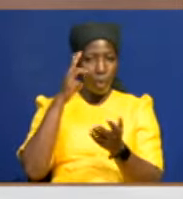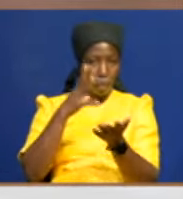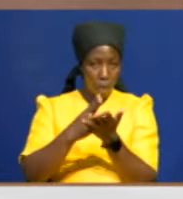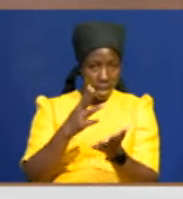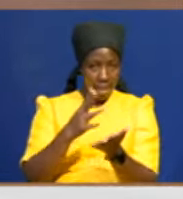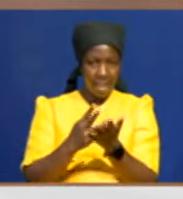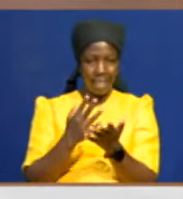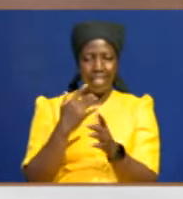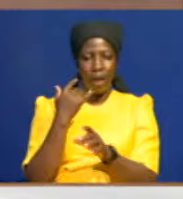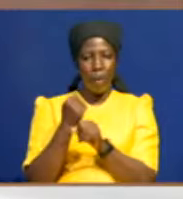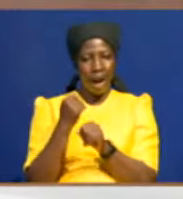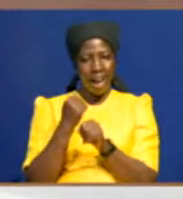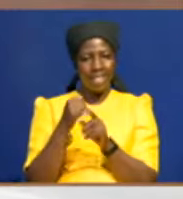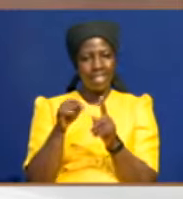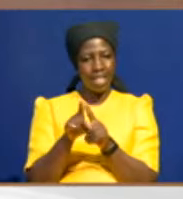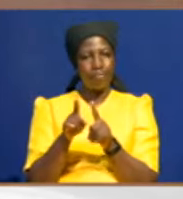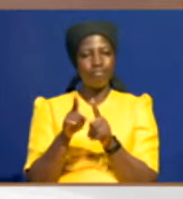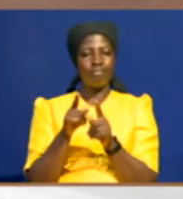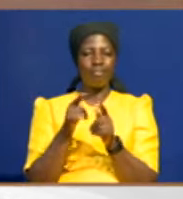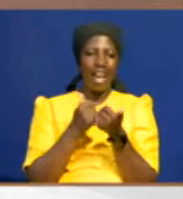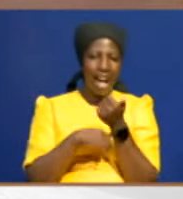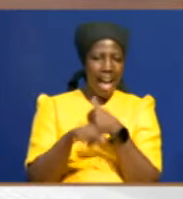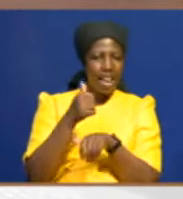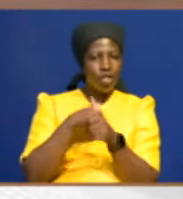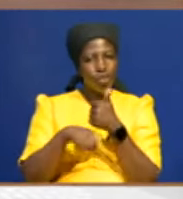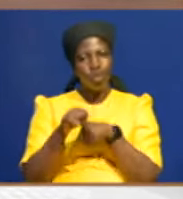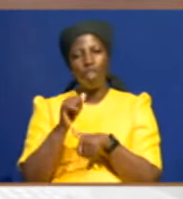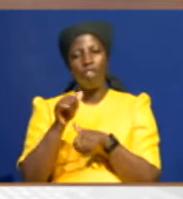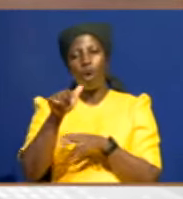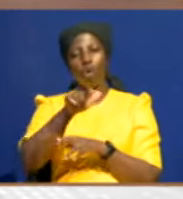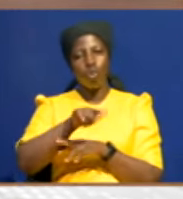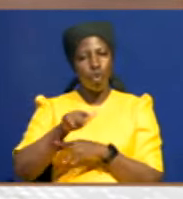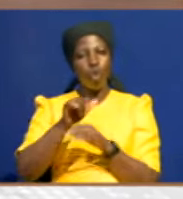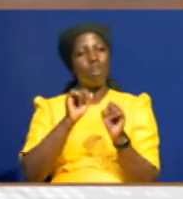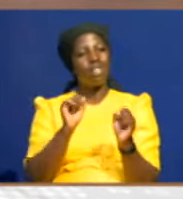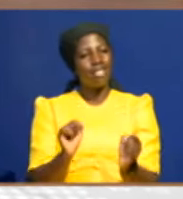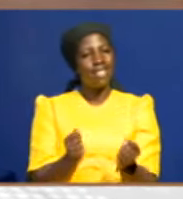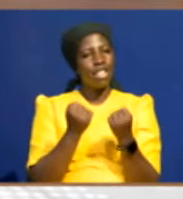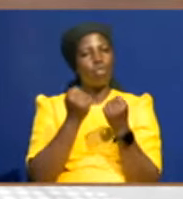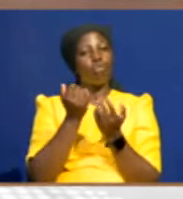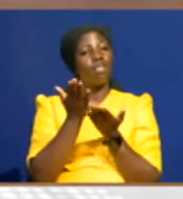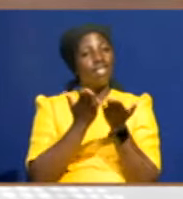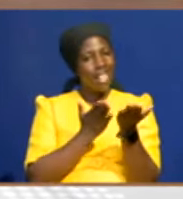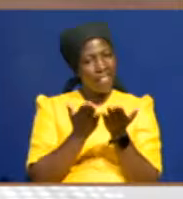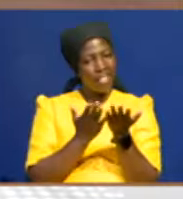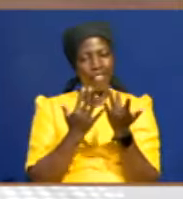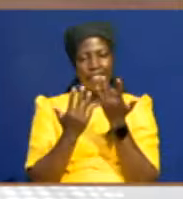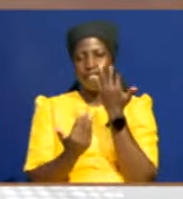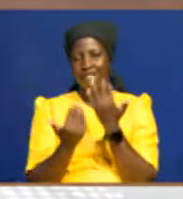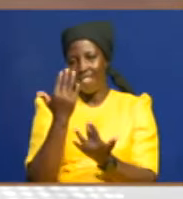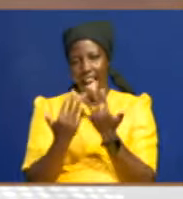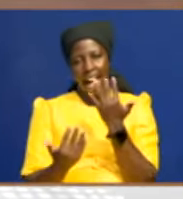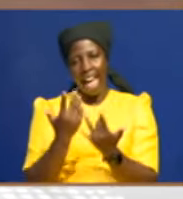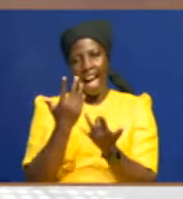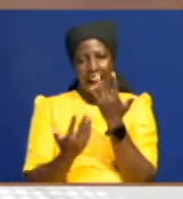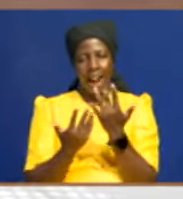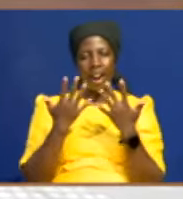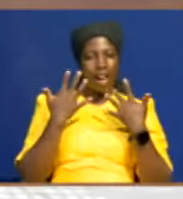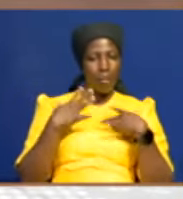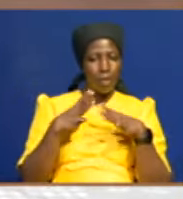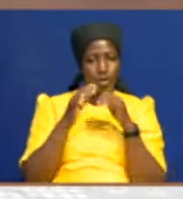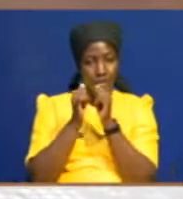the work and the exercises of the local rescue services of firefighters, among others,